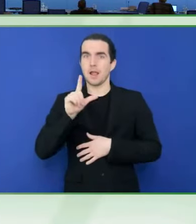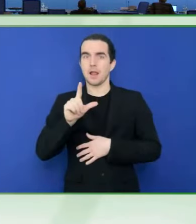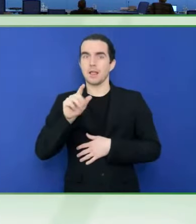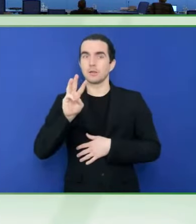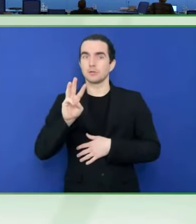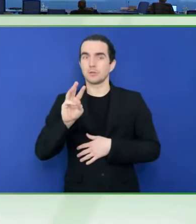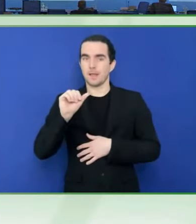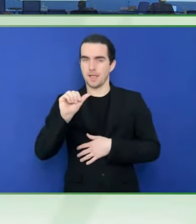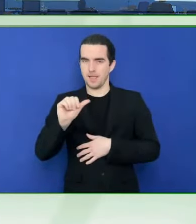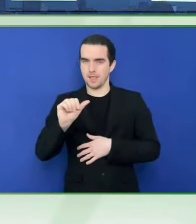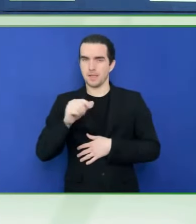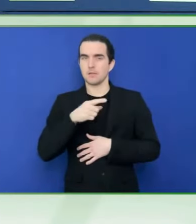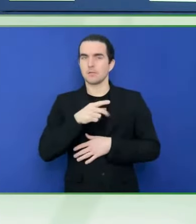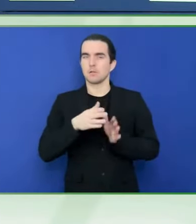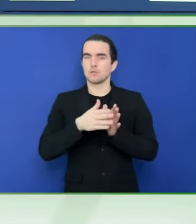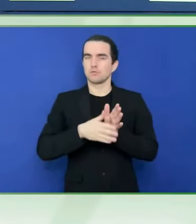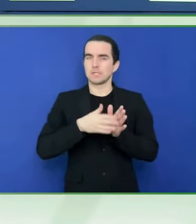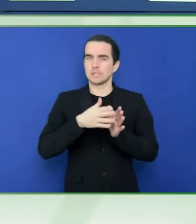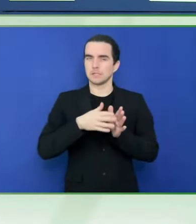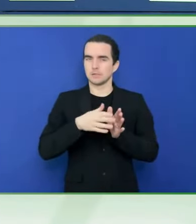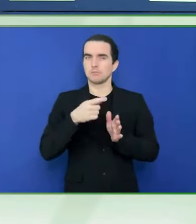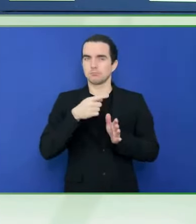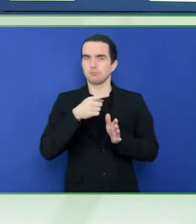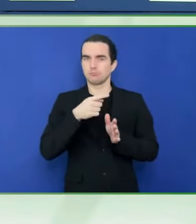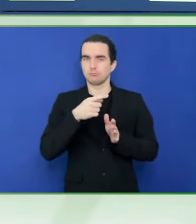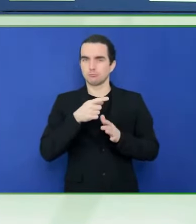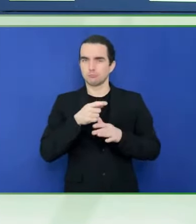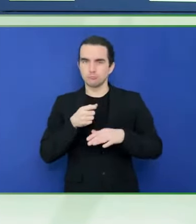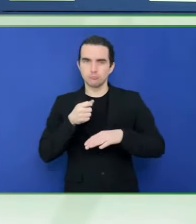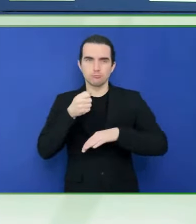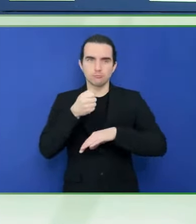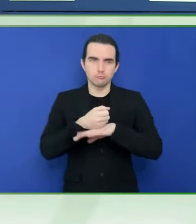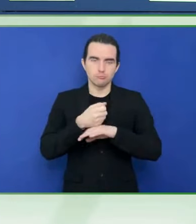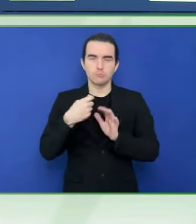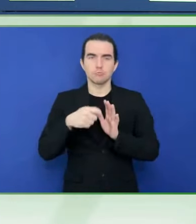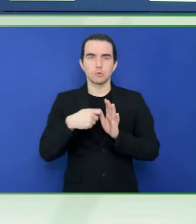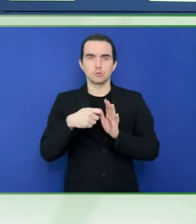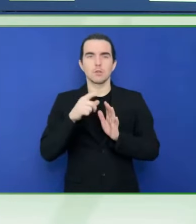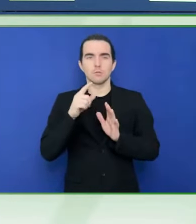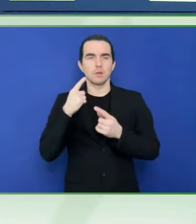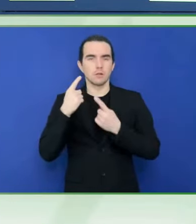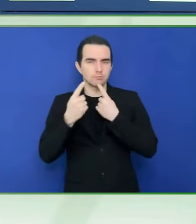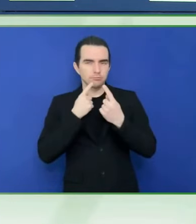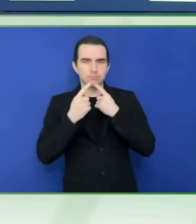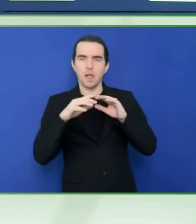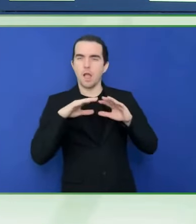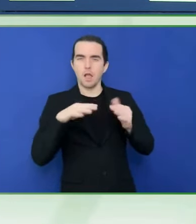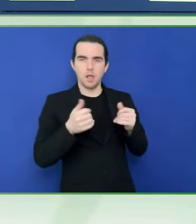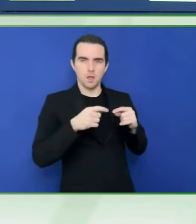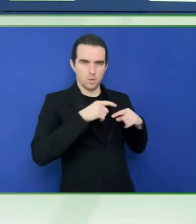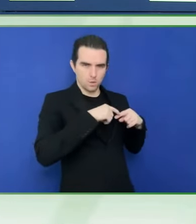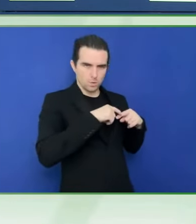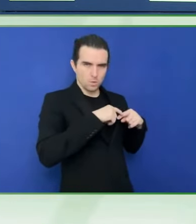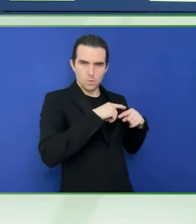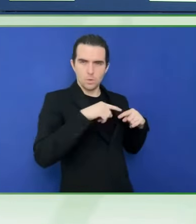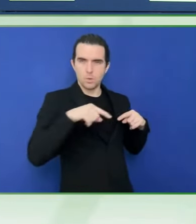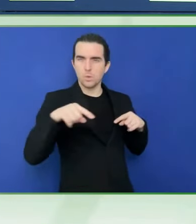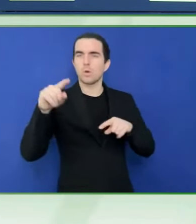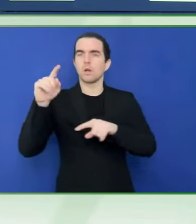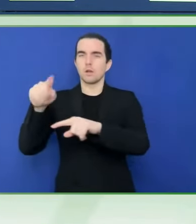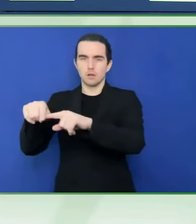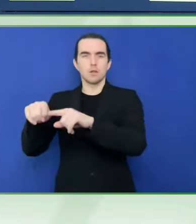I would like to tell you what we have done in Łódź until now. So first of all, a few words